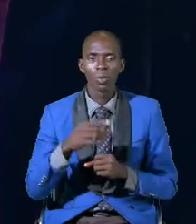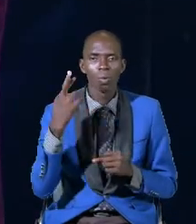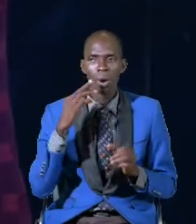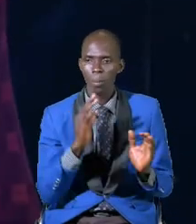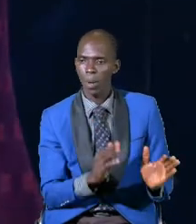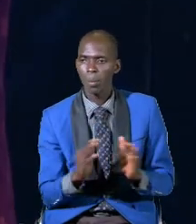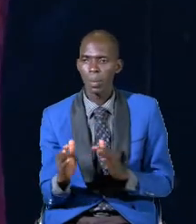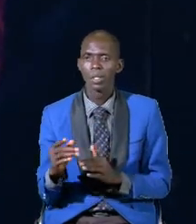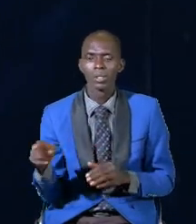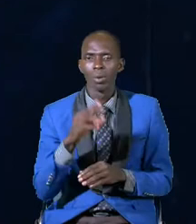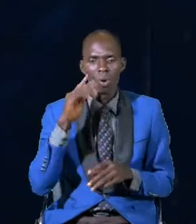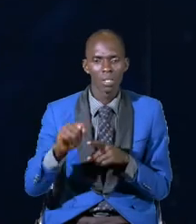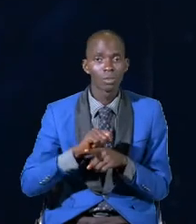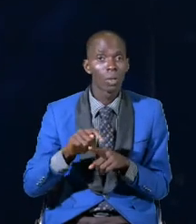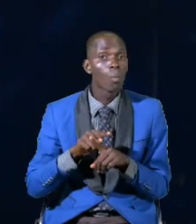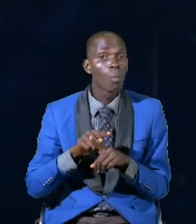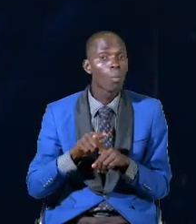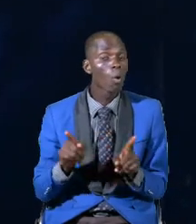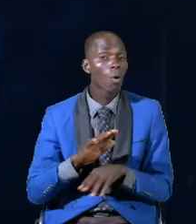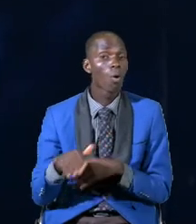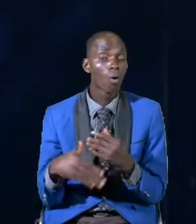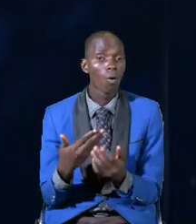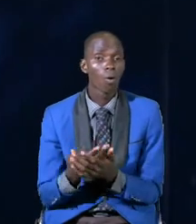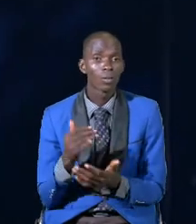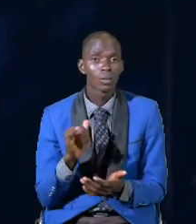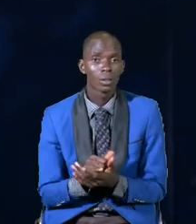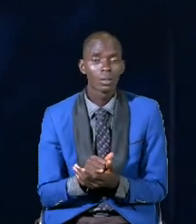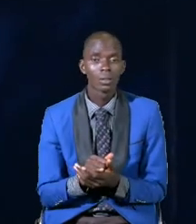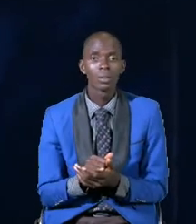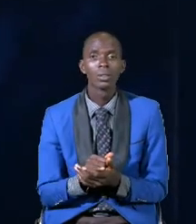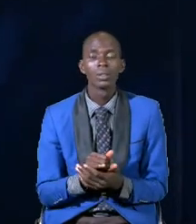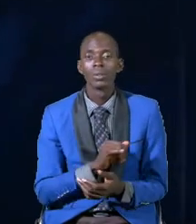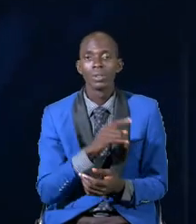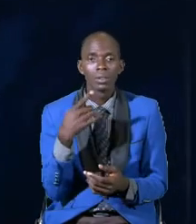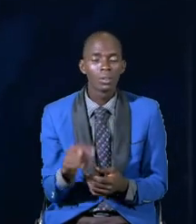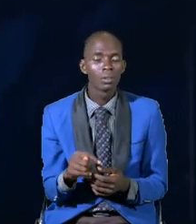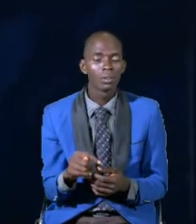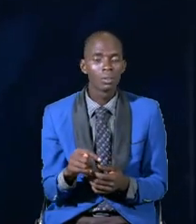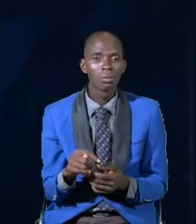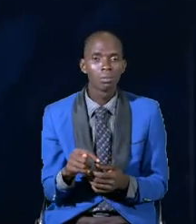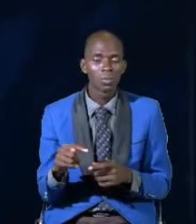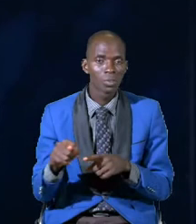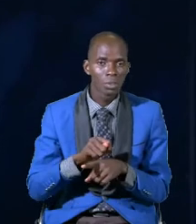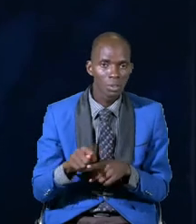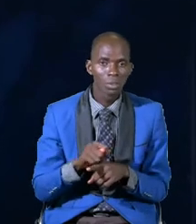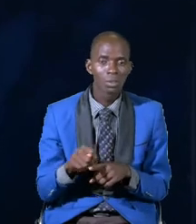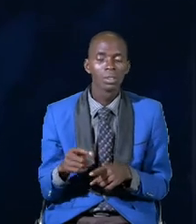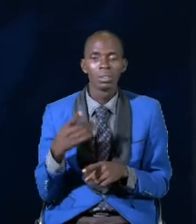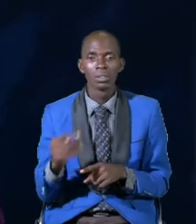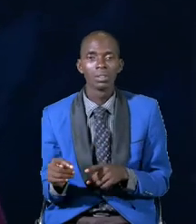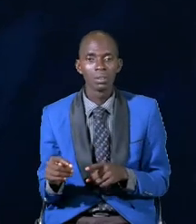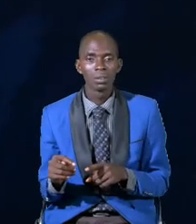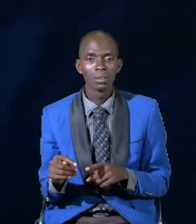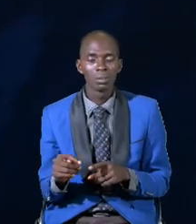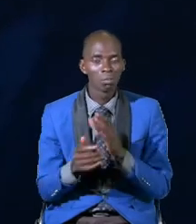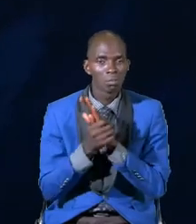were trained, but all that, the engagement, the enlistment, the involvement, the